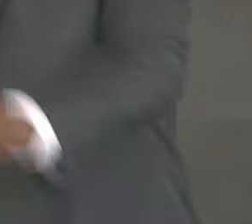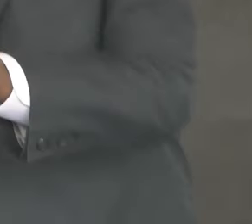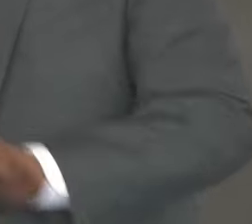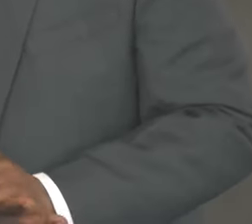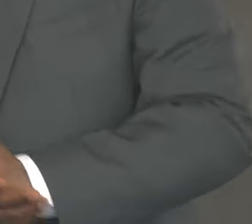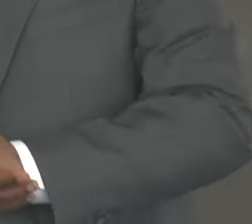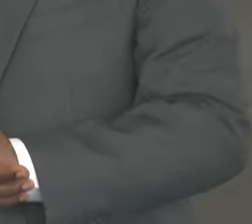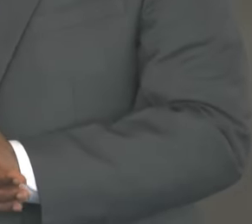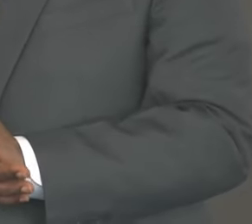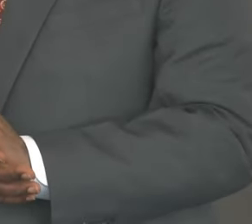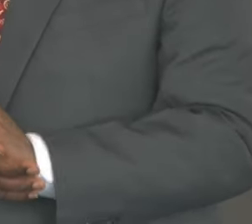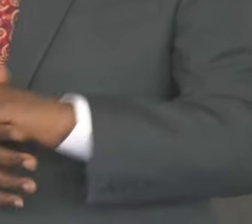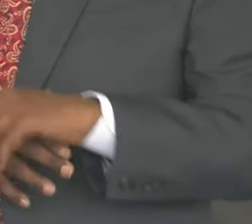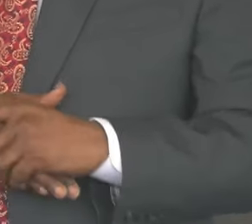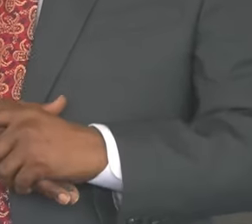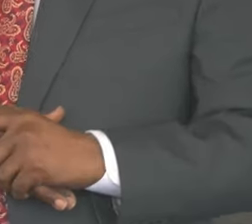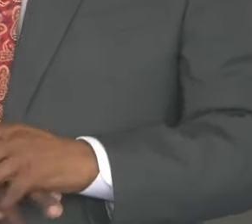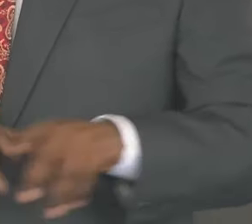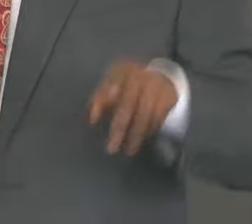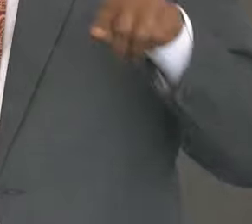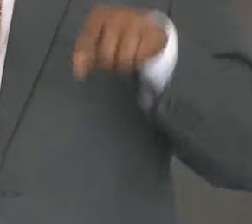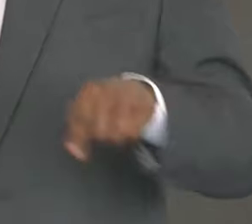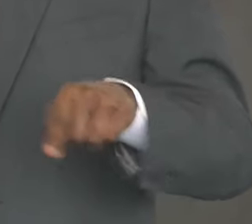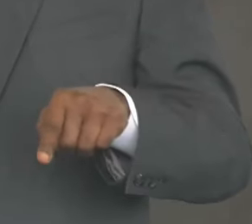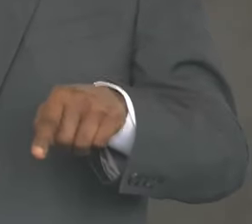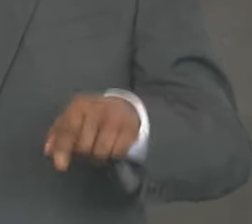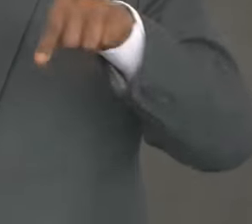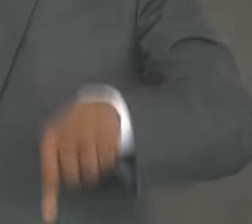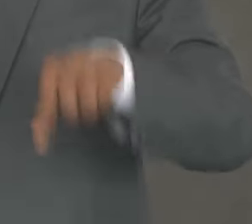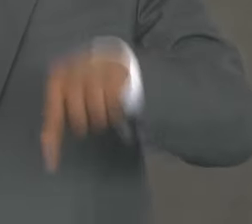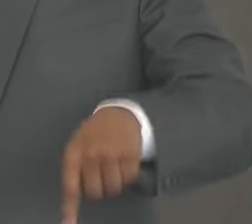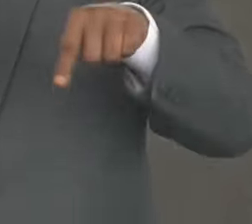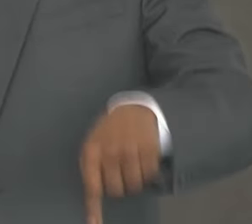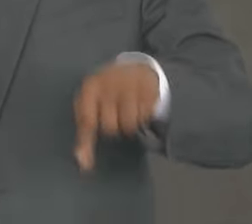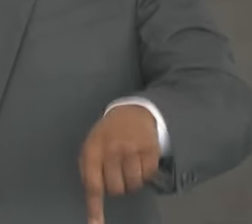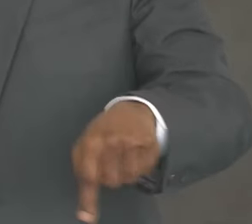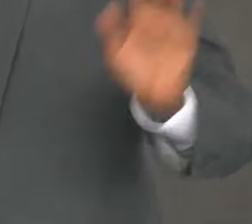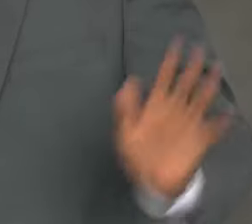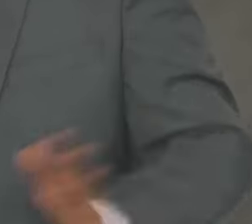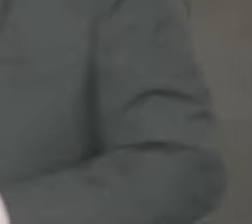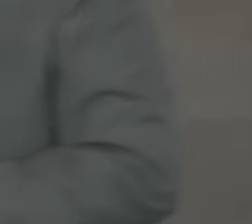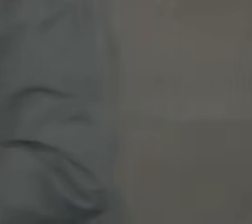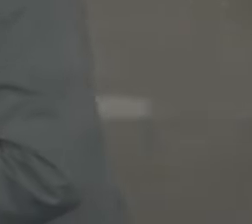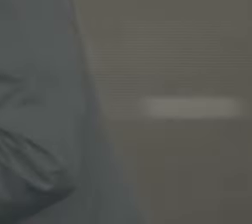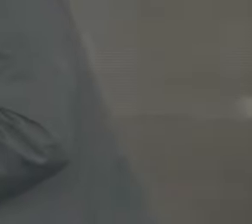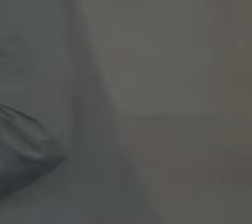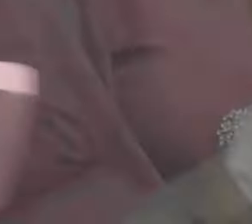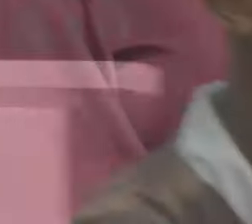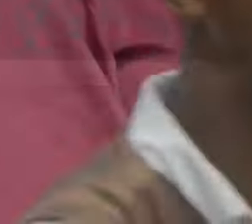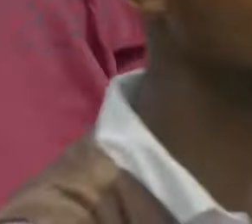getting to the promised land. I pray that besetting sin will bury it here